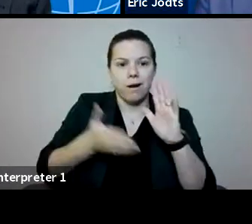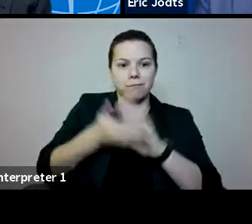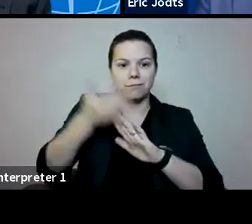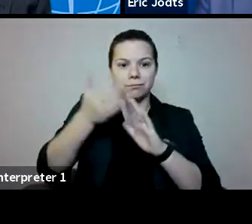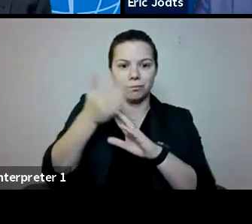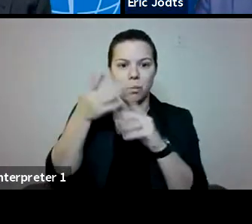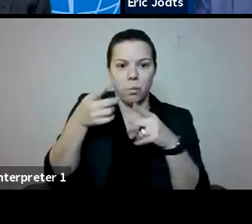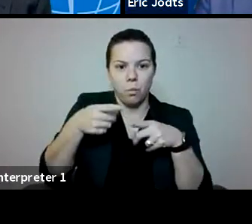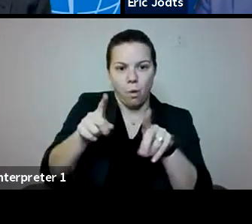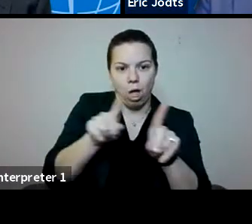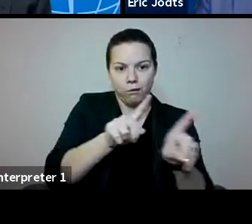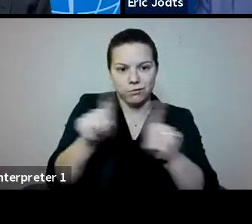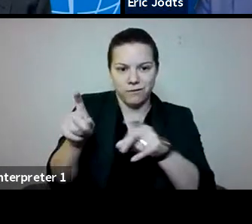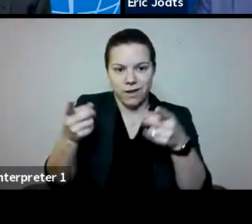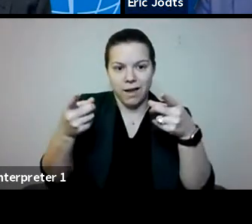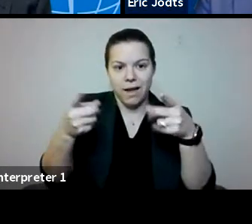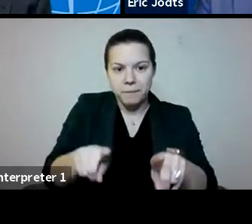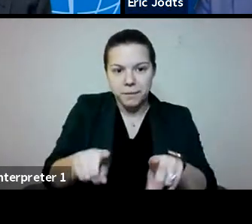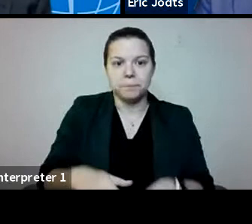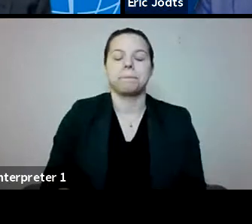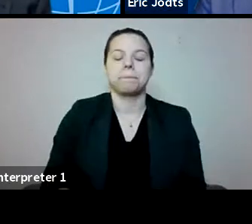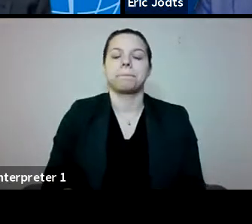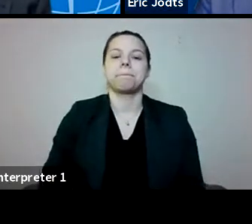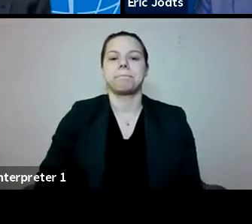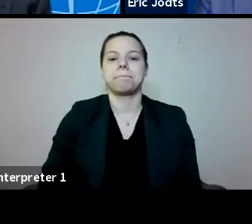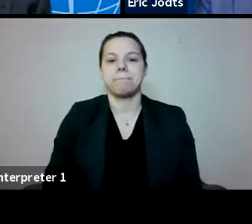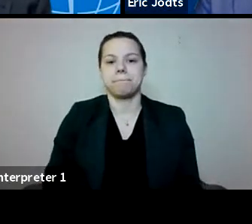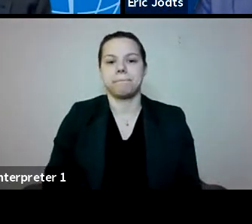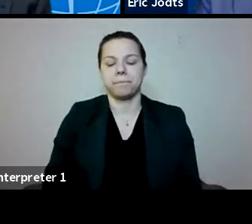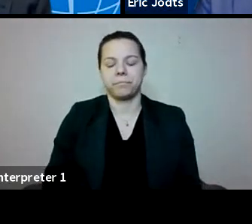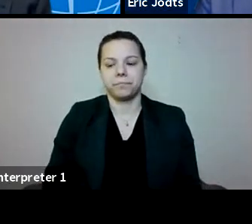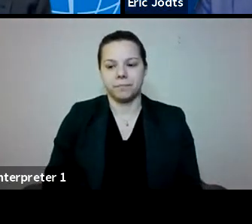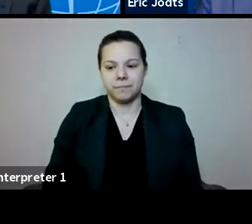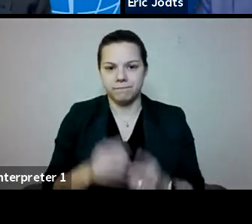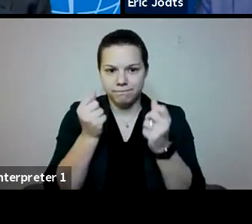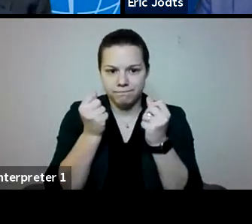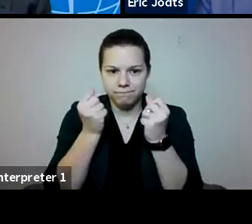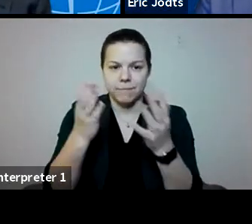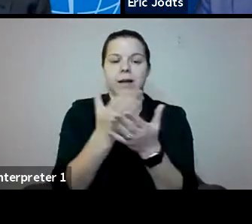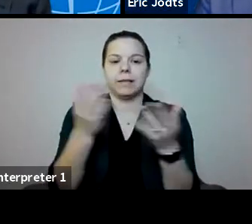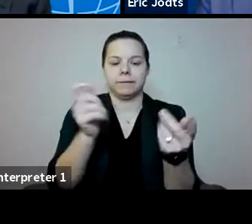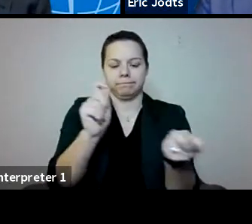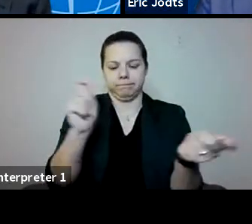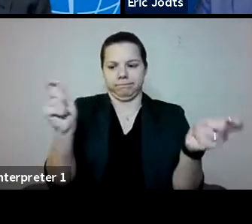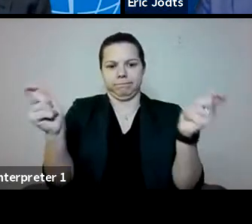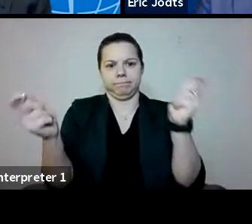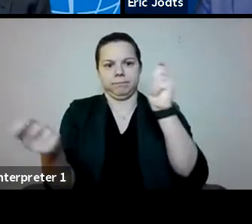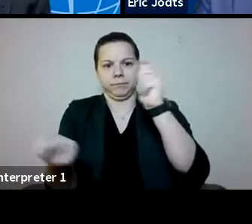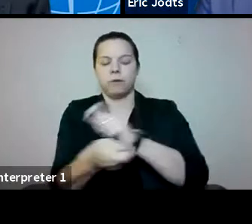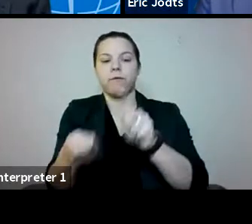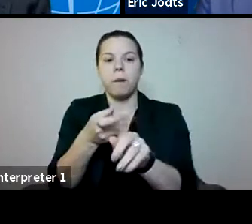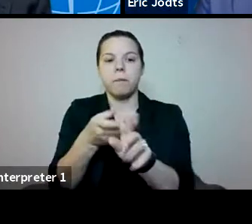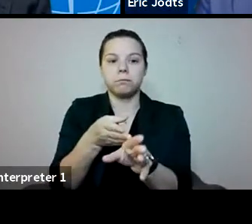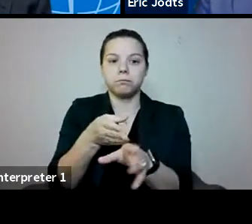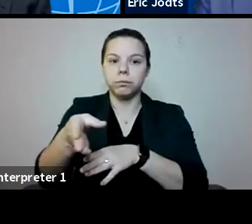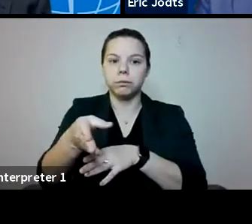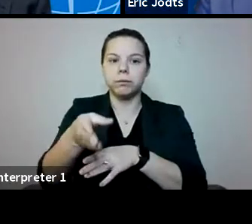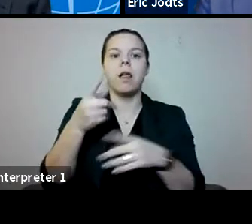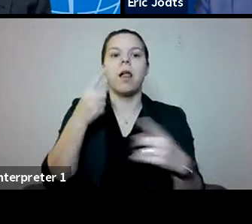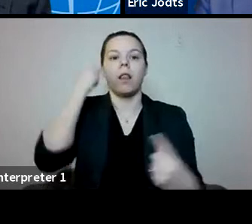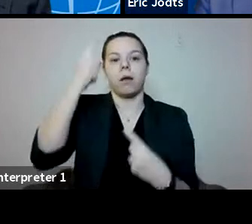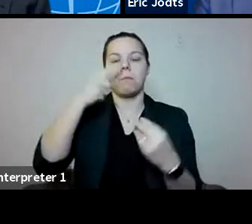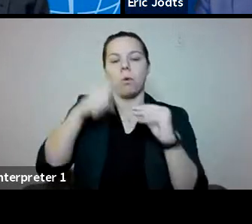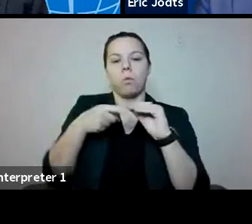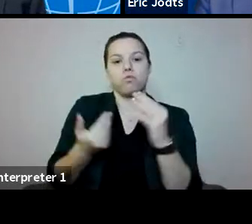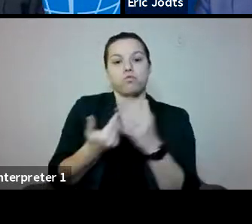taking place. And there's been a lot of moves by the industry to think about new air vehicles